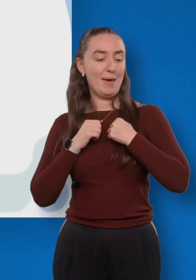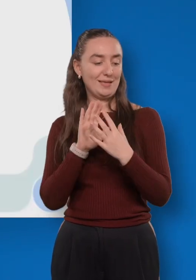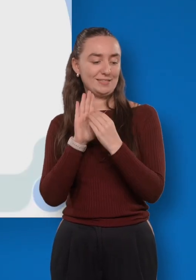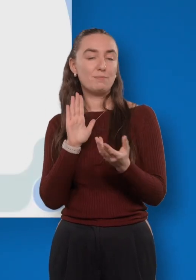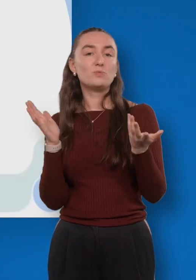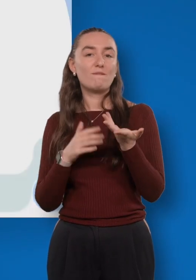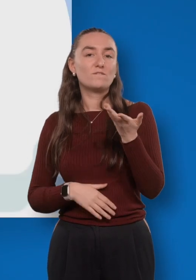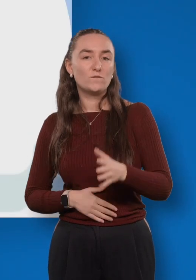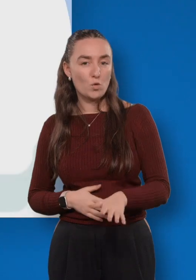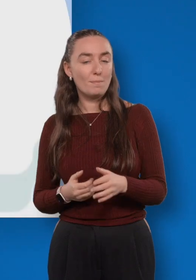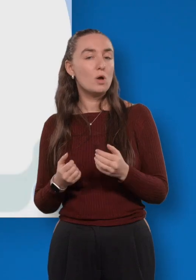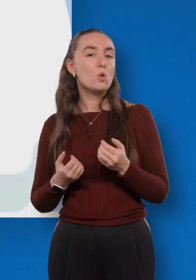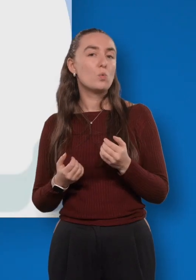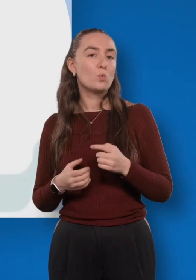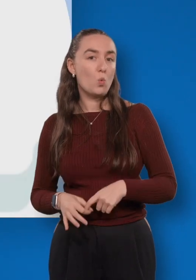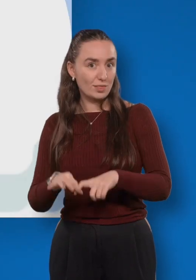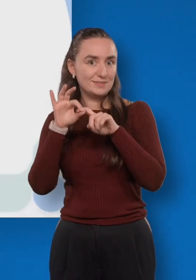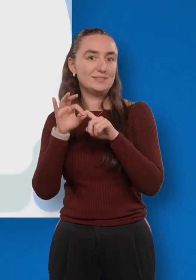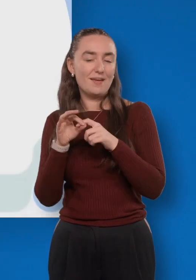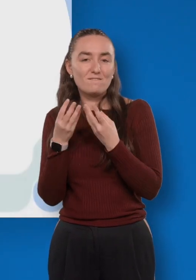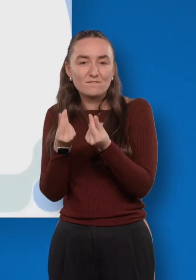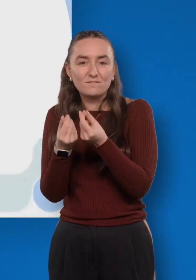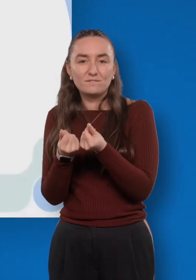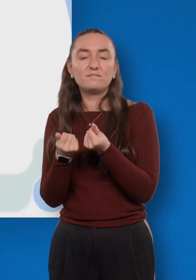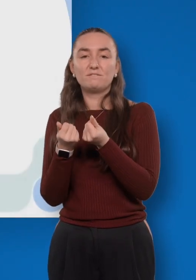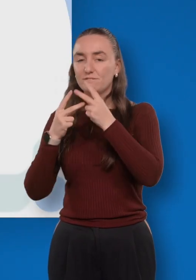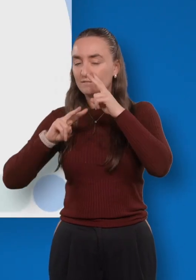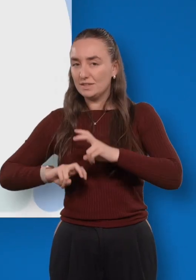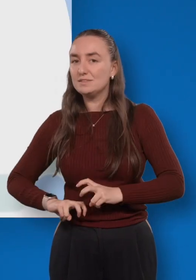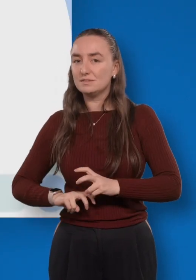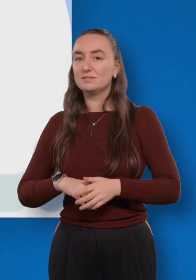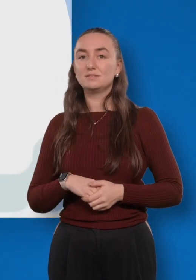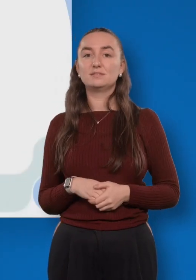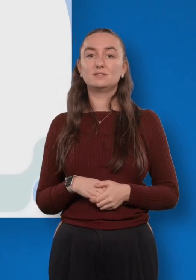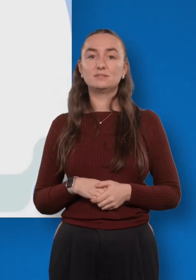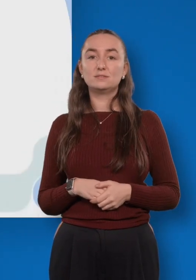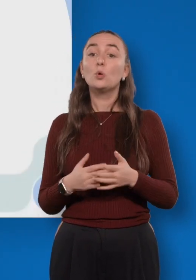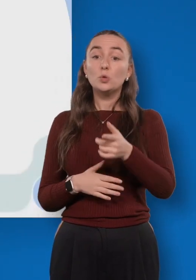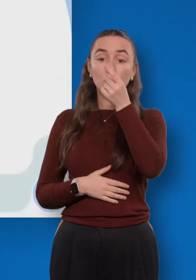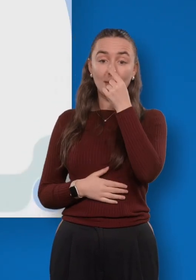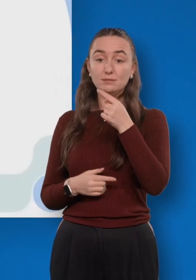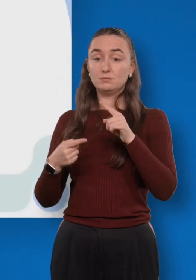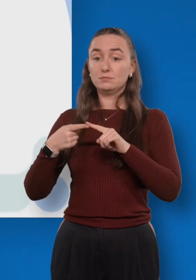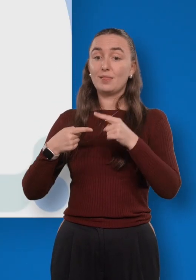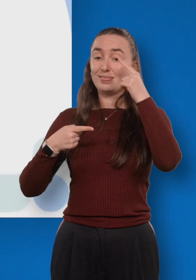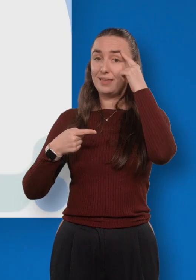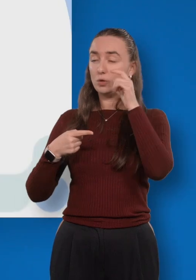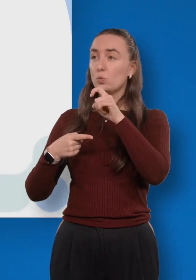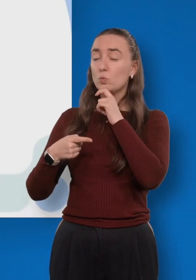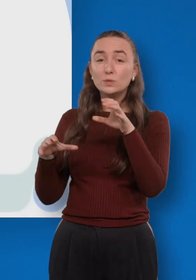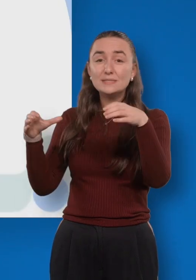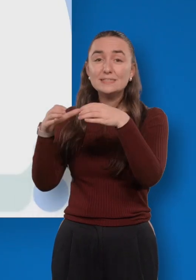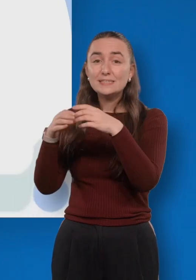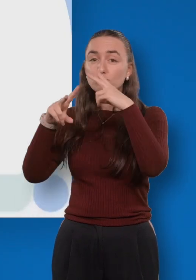from doing kind of more qualitative studies. So you can think about the research team, depending on the, so as I just